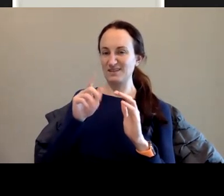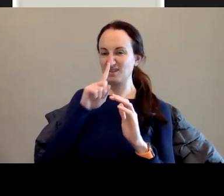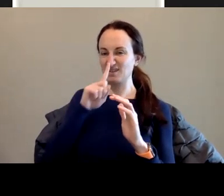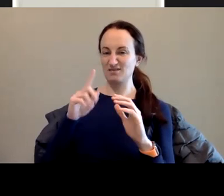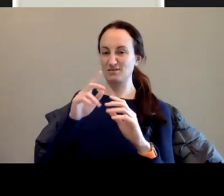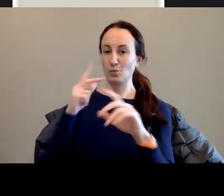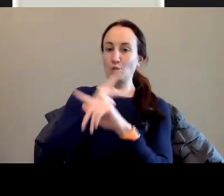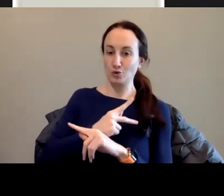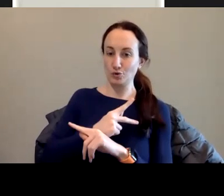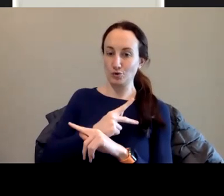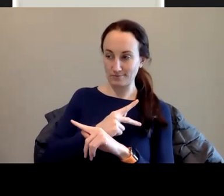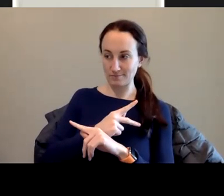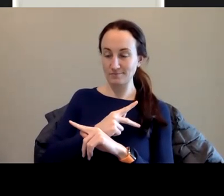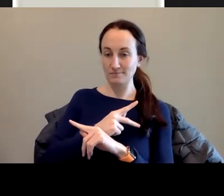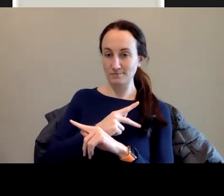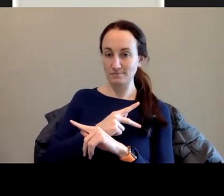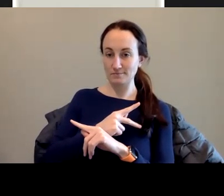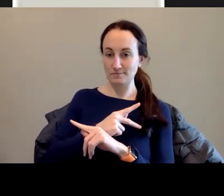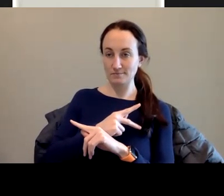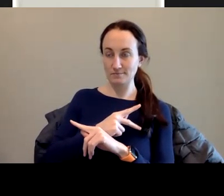than this